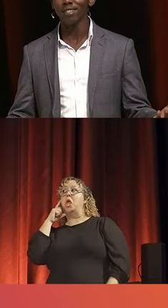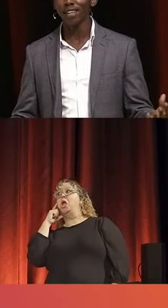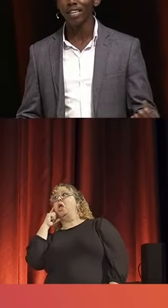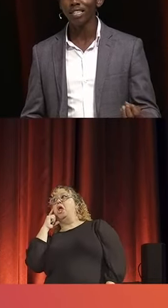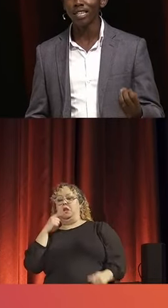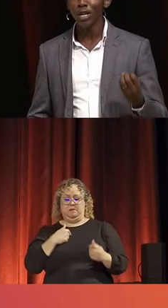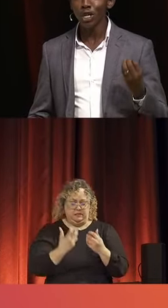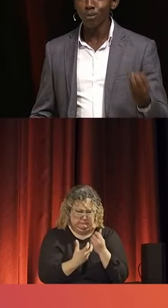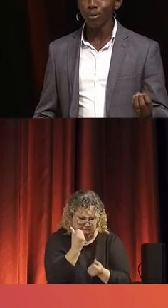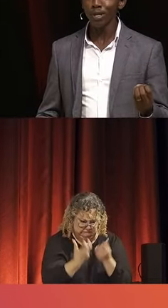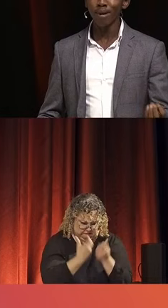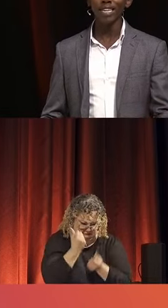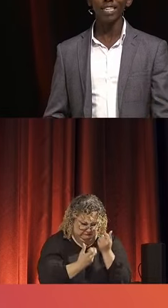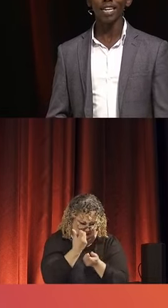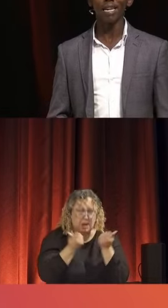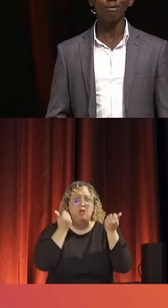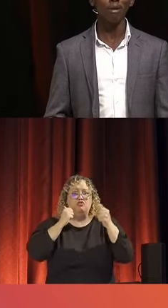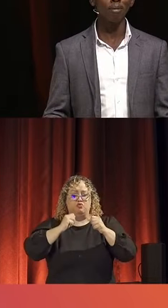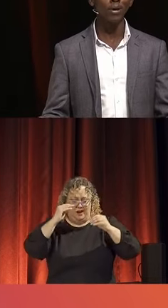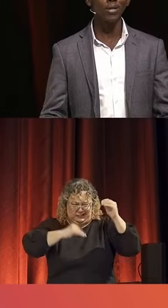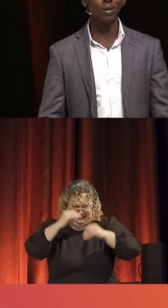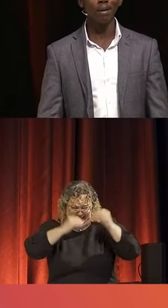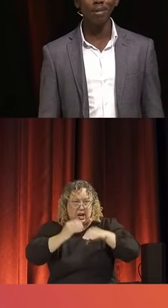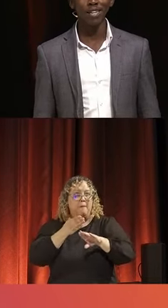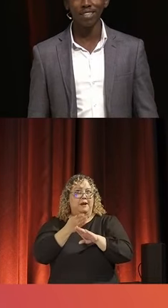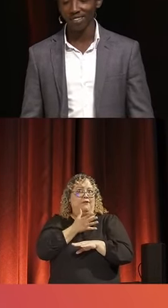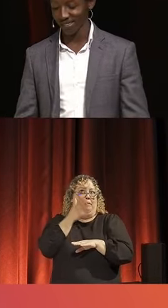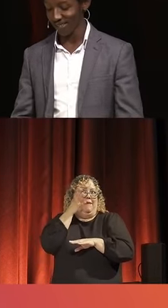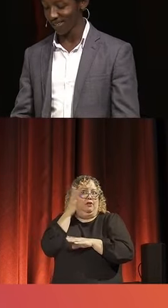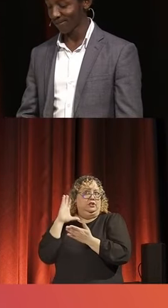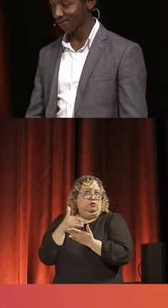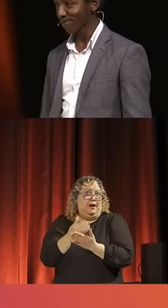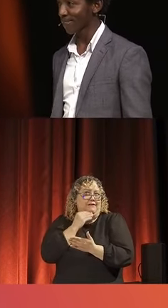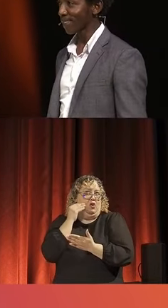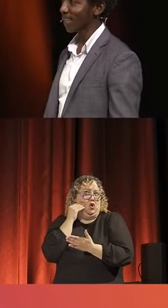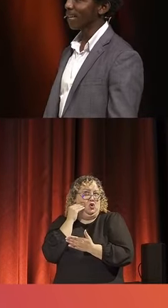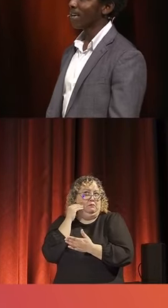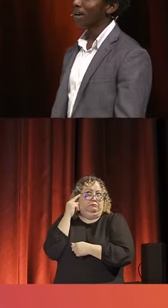apart and to put it back in time for my parents to come back.